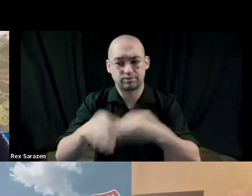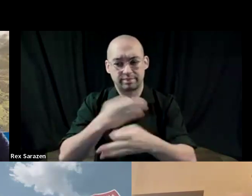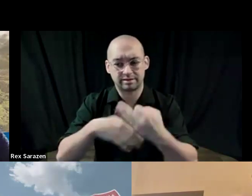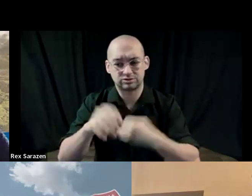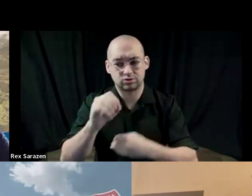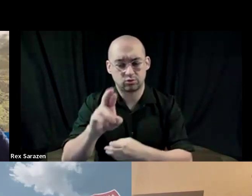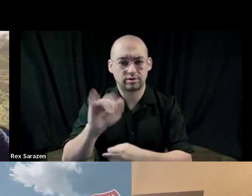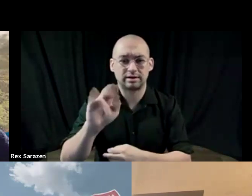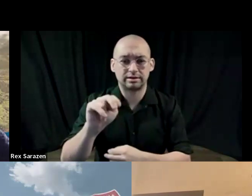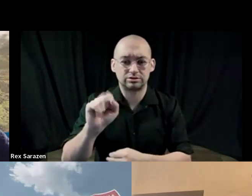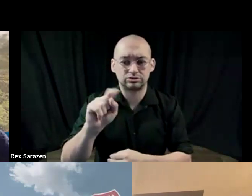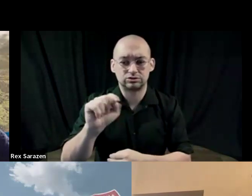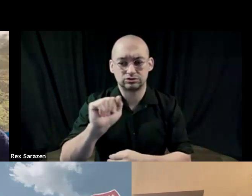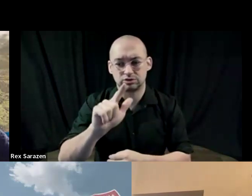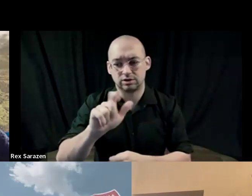installed.